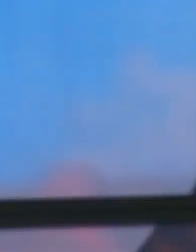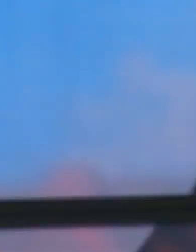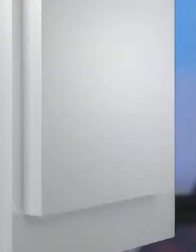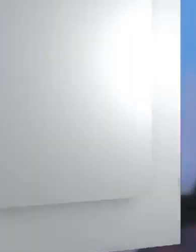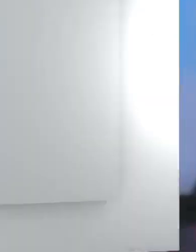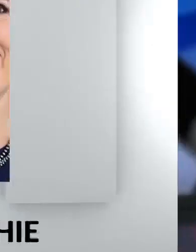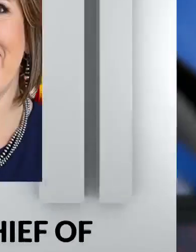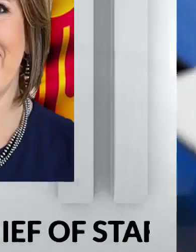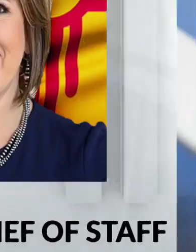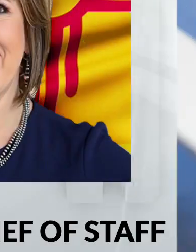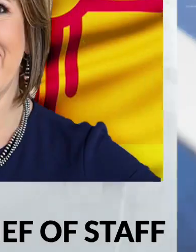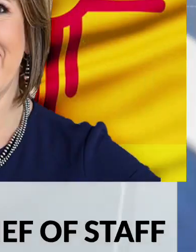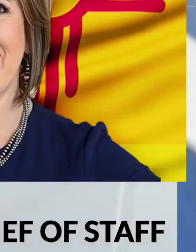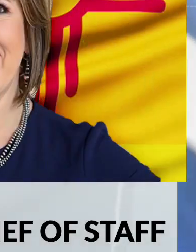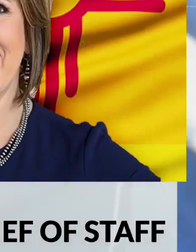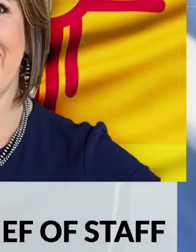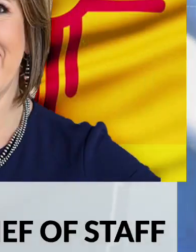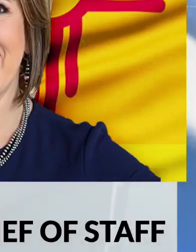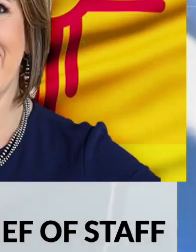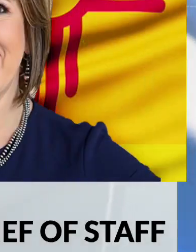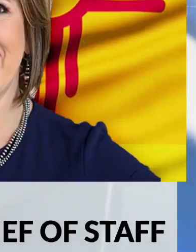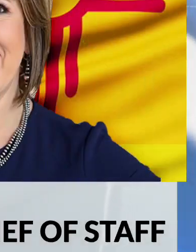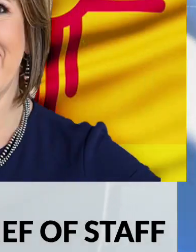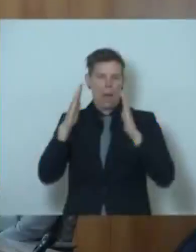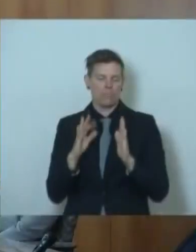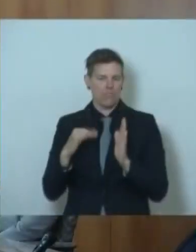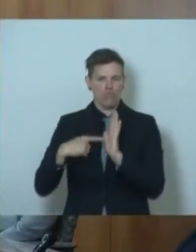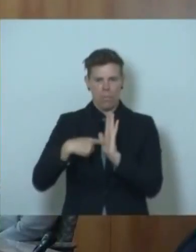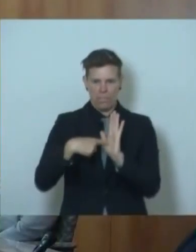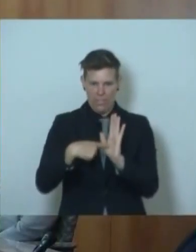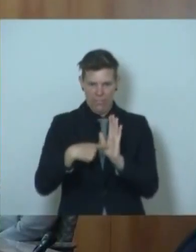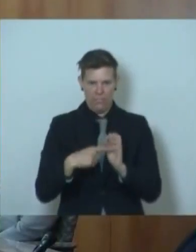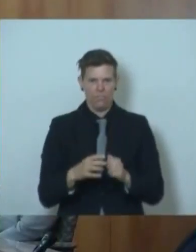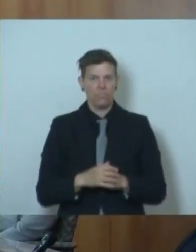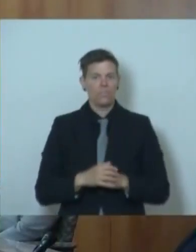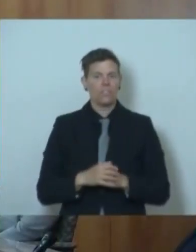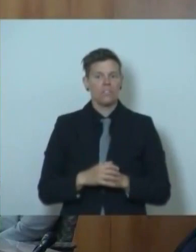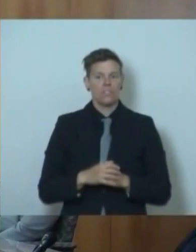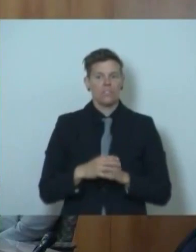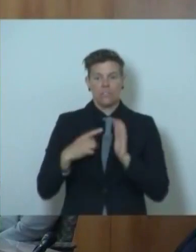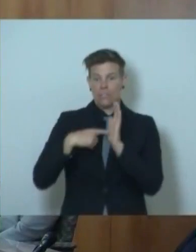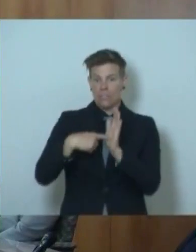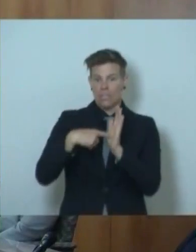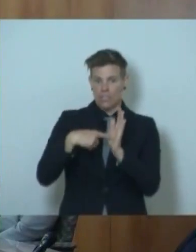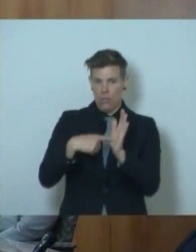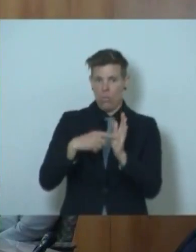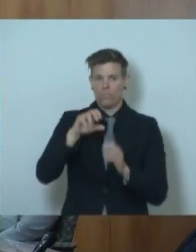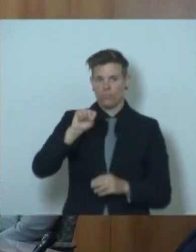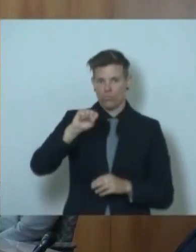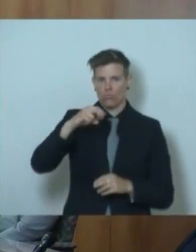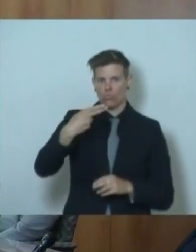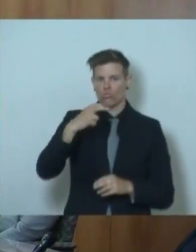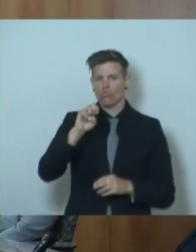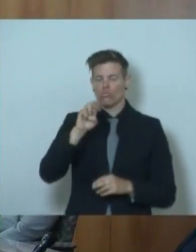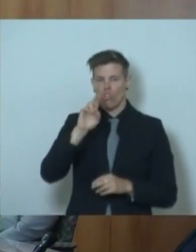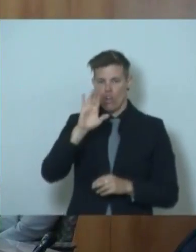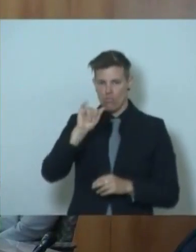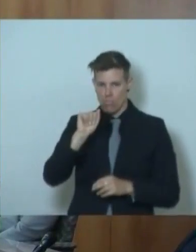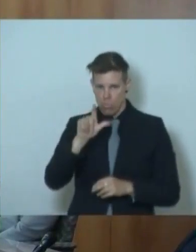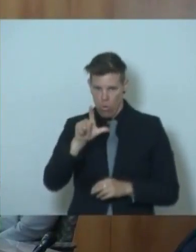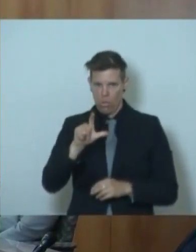Governor Michelle Lujan Grisham has a new chief of staff. Her office announced Matthew Garcia will replace John Bingaman.